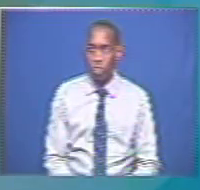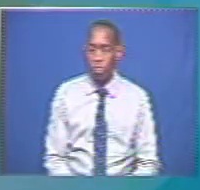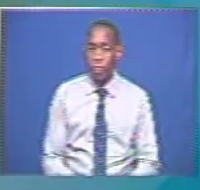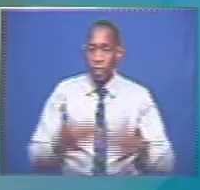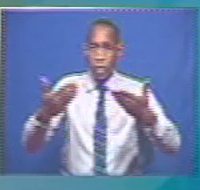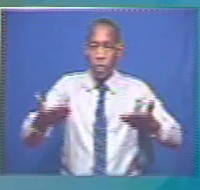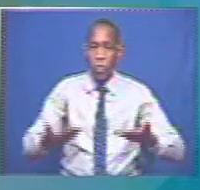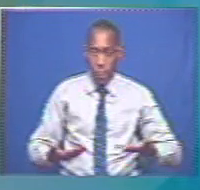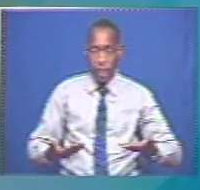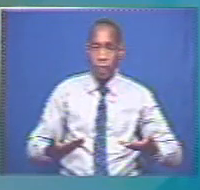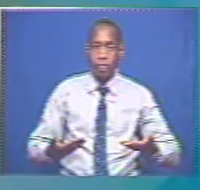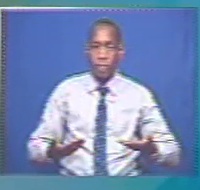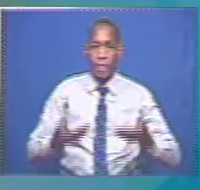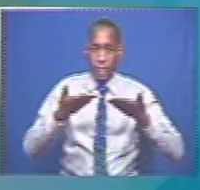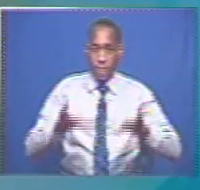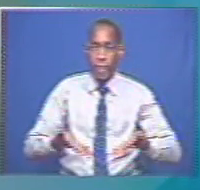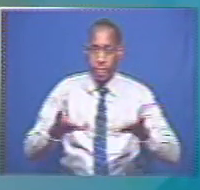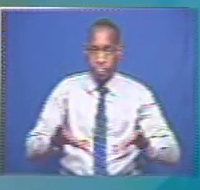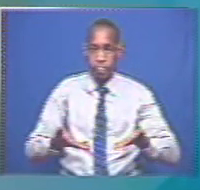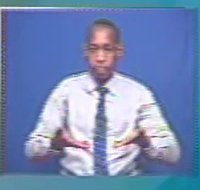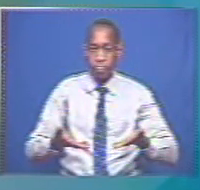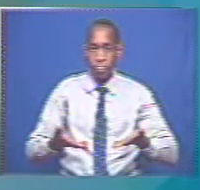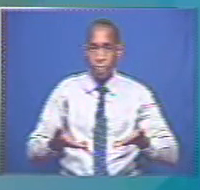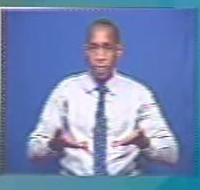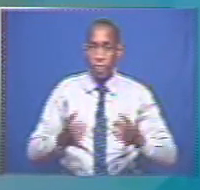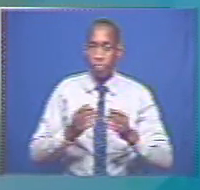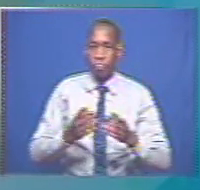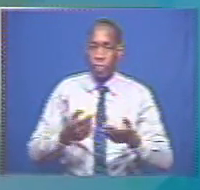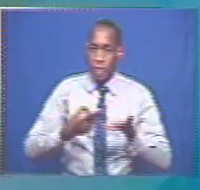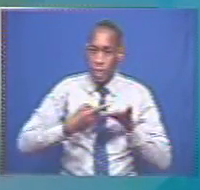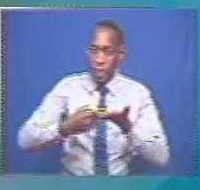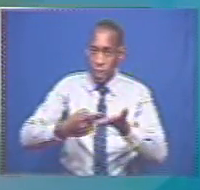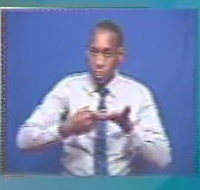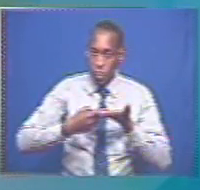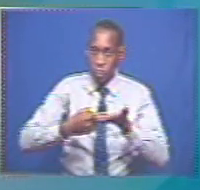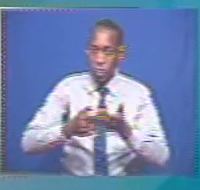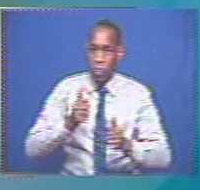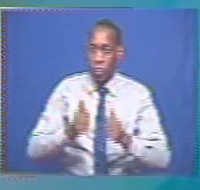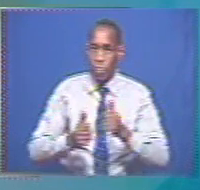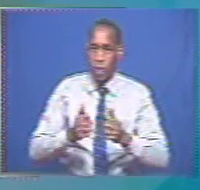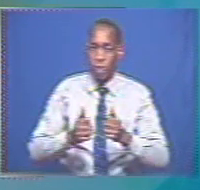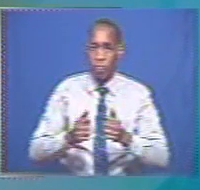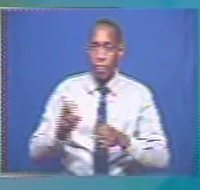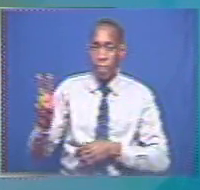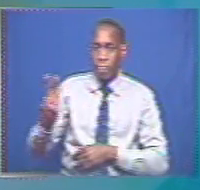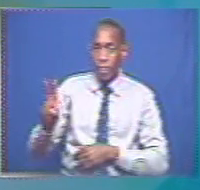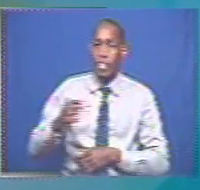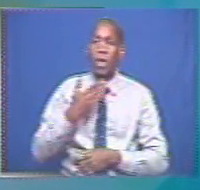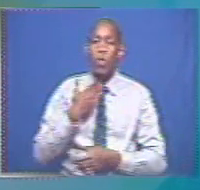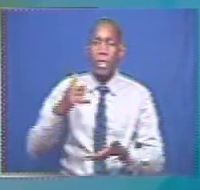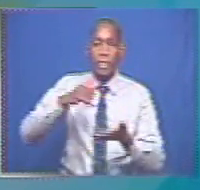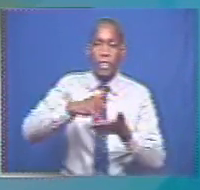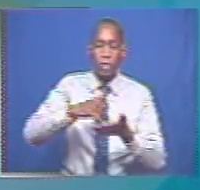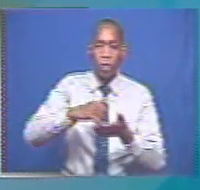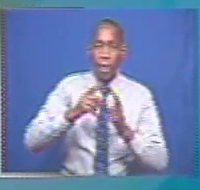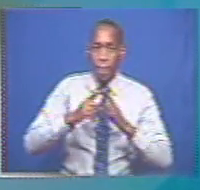Well, welcome back. And right now, we're getting into a conversation that the main news anchor, Victor Muyakan, would like to be a part of.